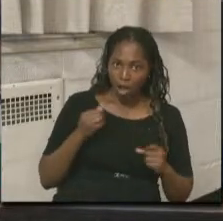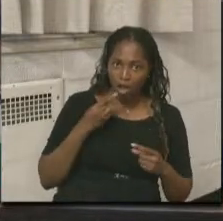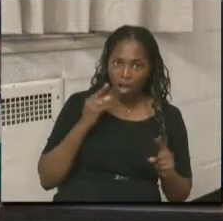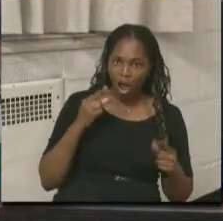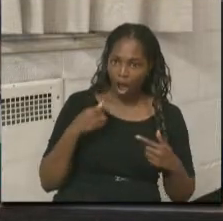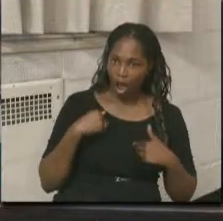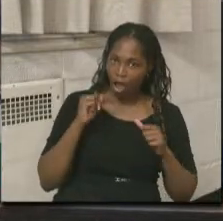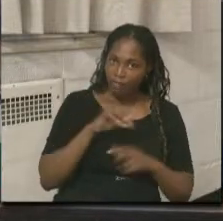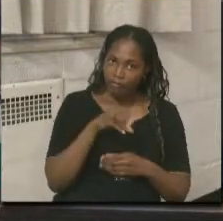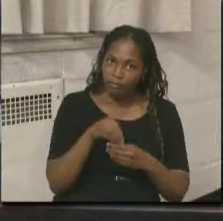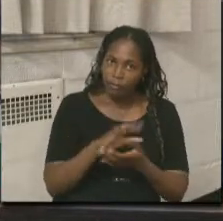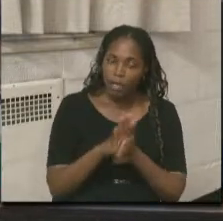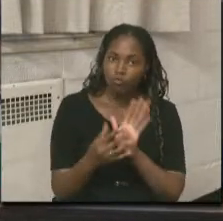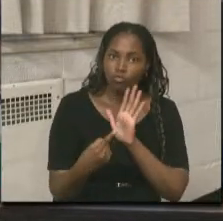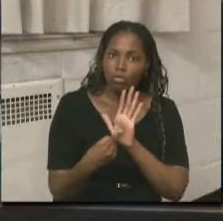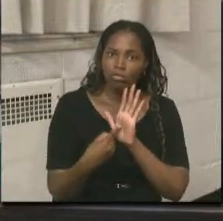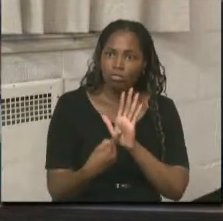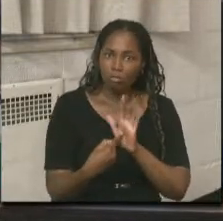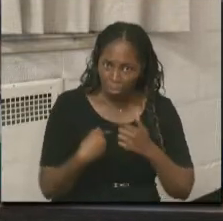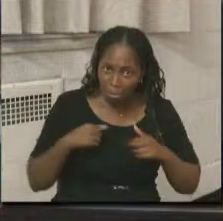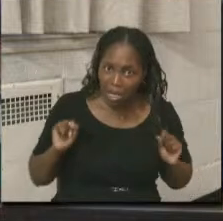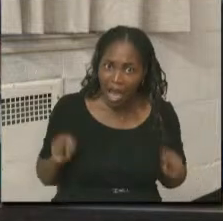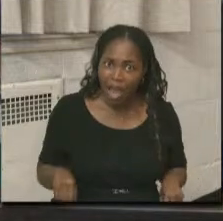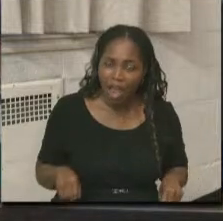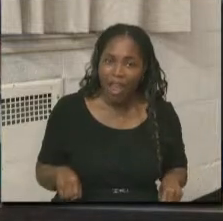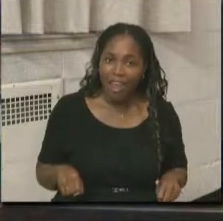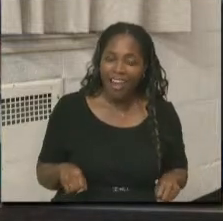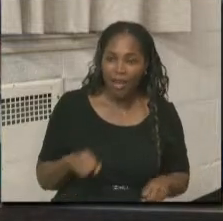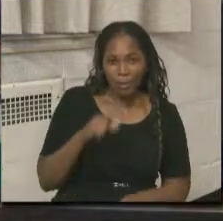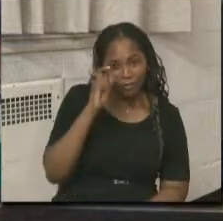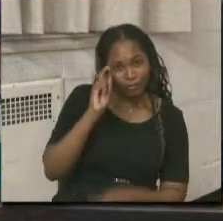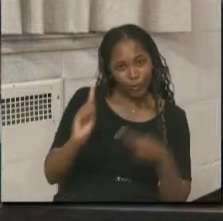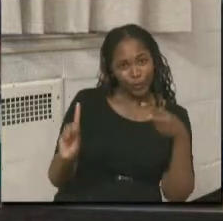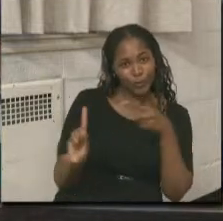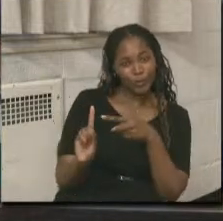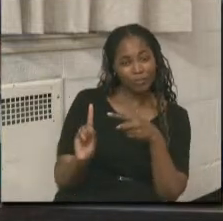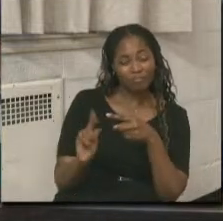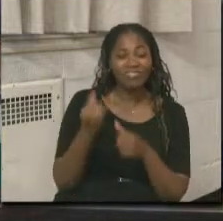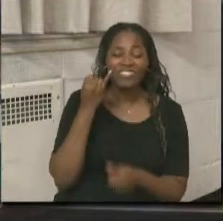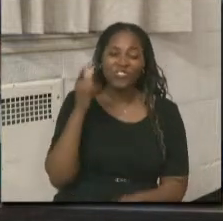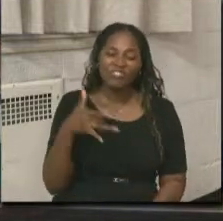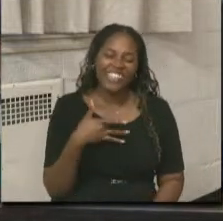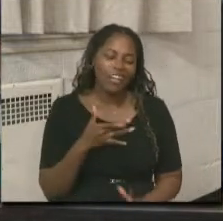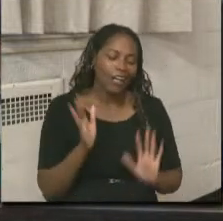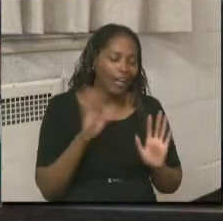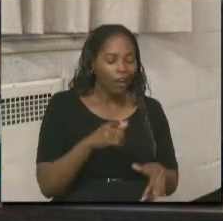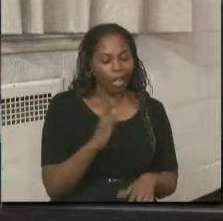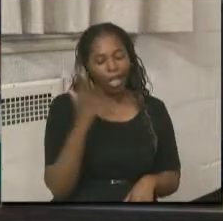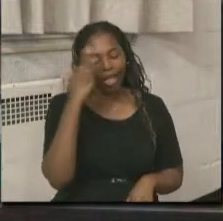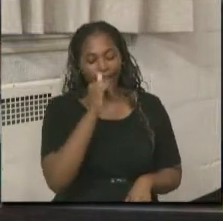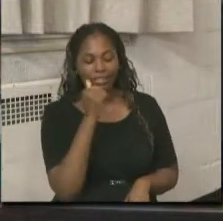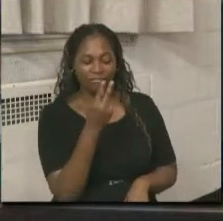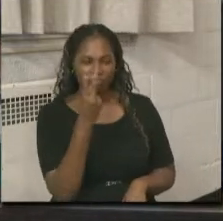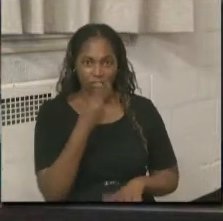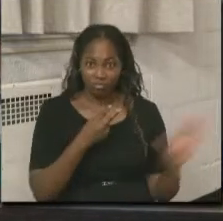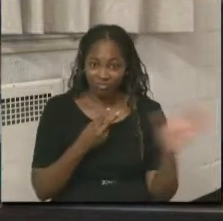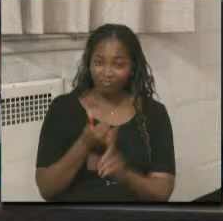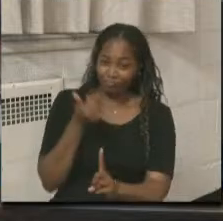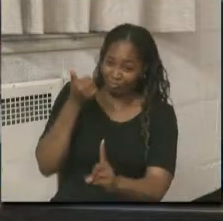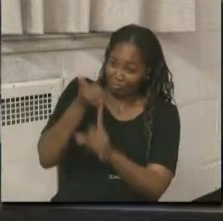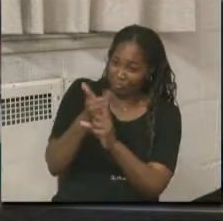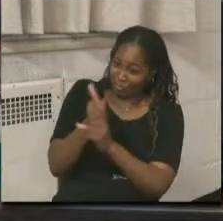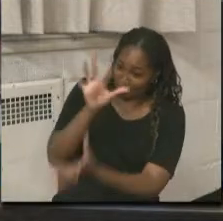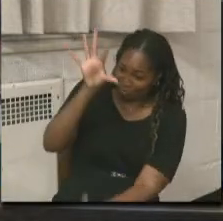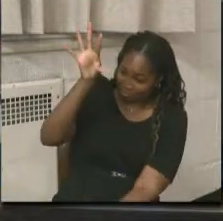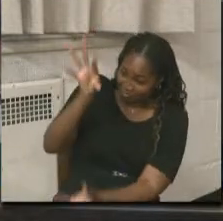examples. And you are setting that. So if you don't think you are, You are a walking representation, and you